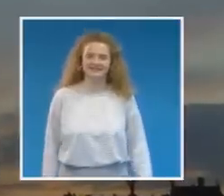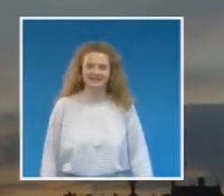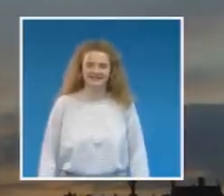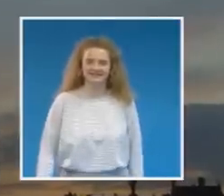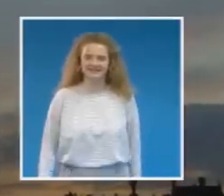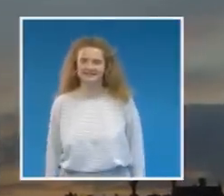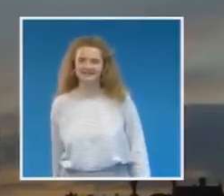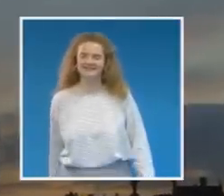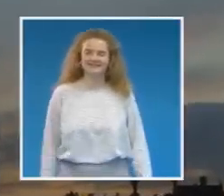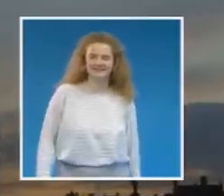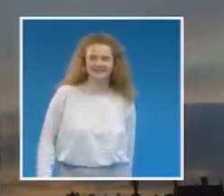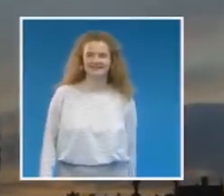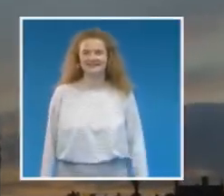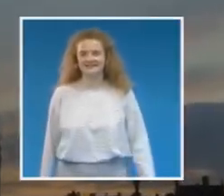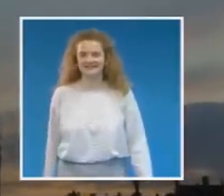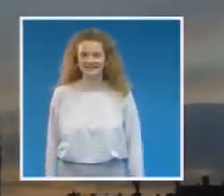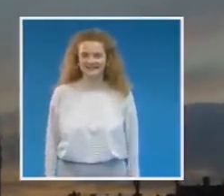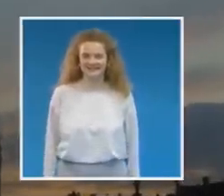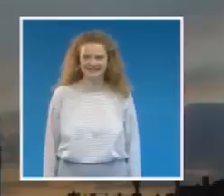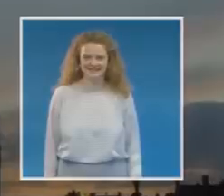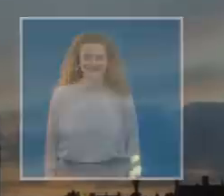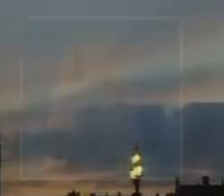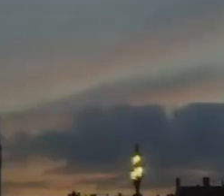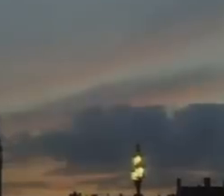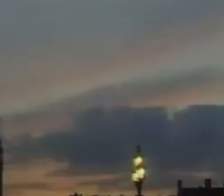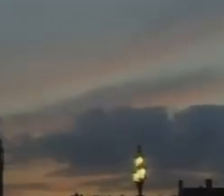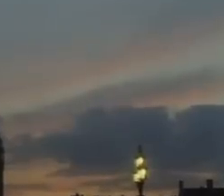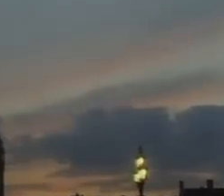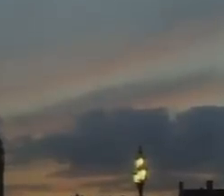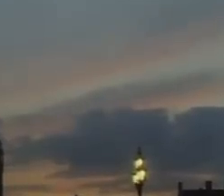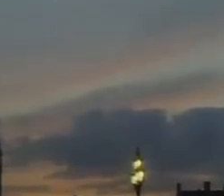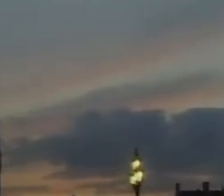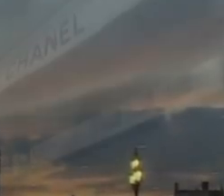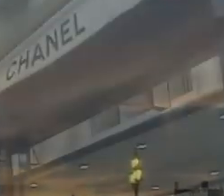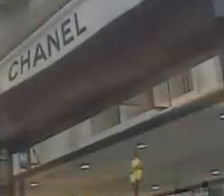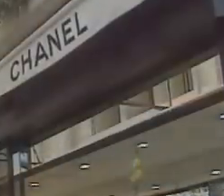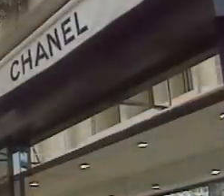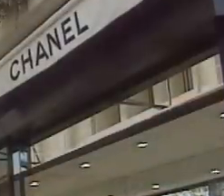up and down all day long.